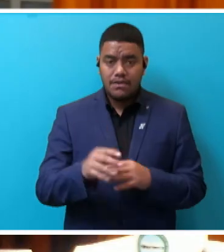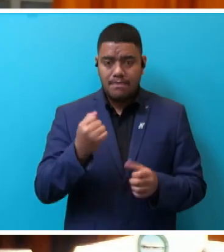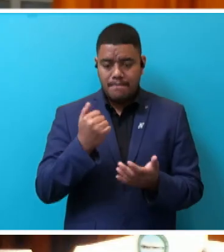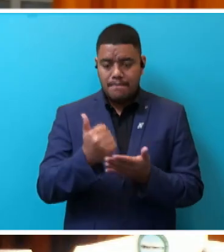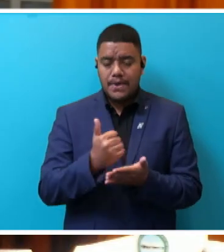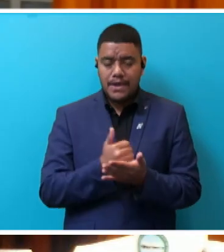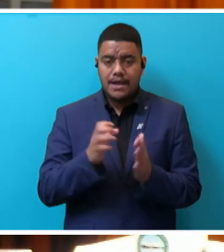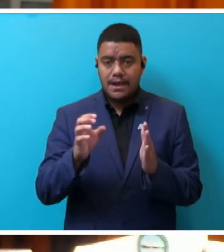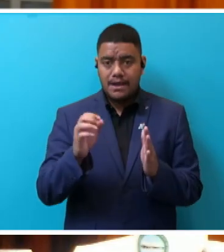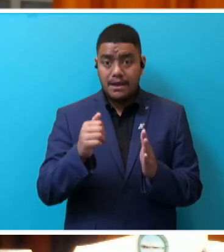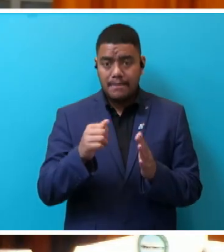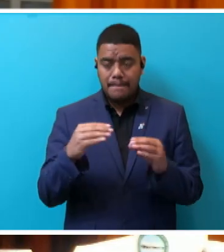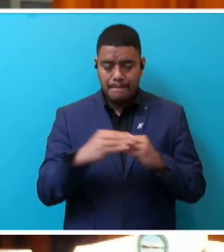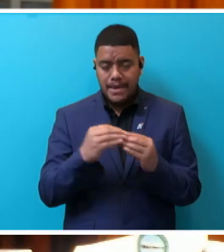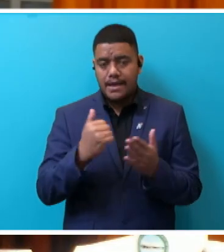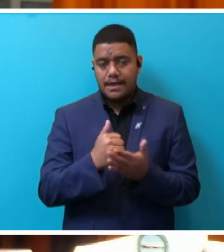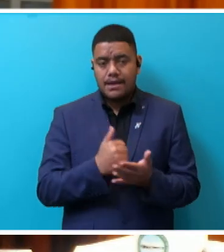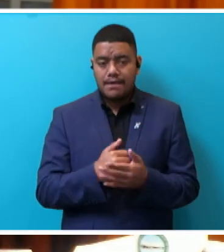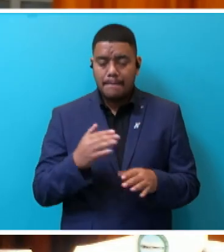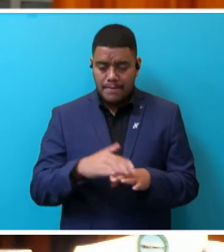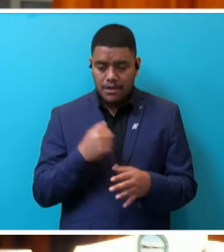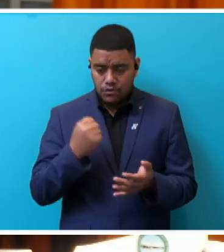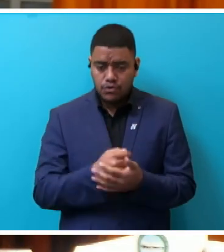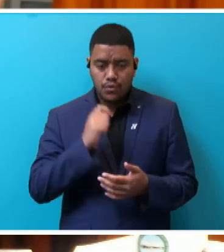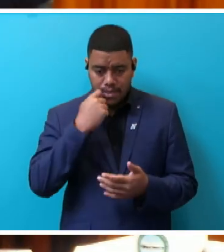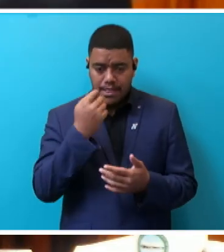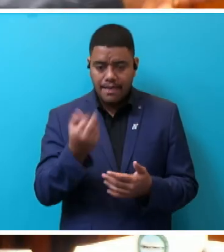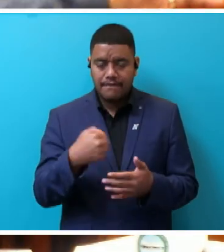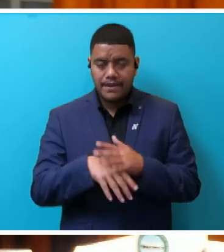that's something that we want to make sure is going to happen in Kasi